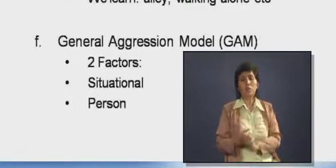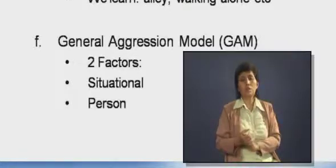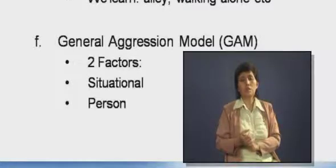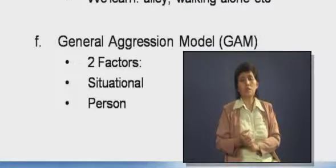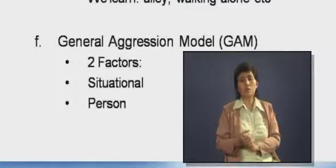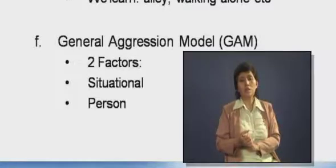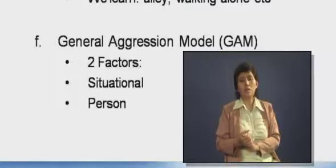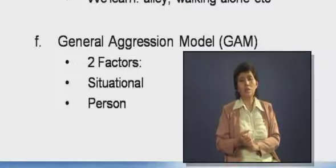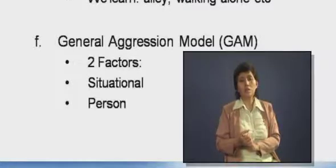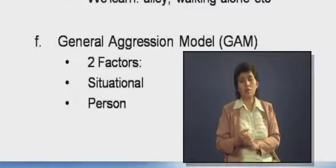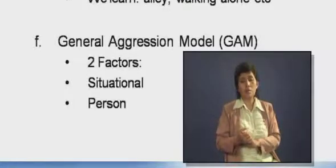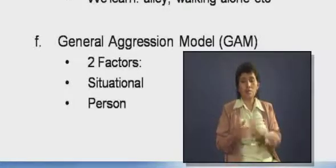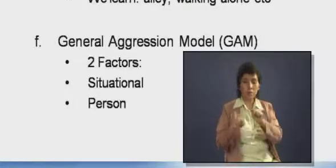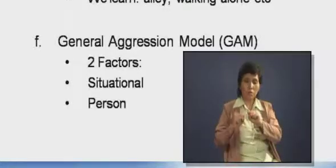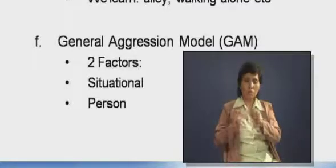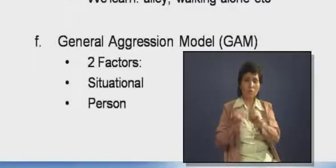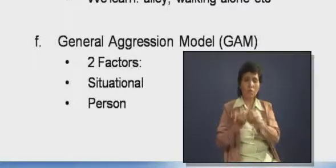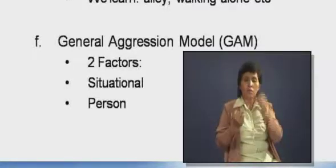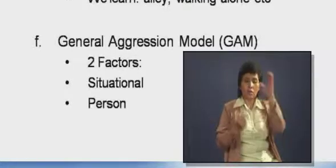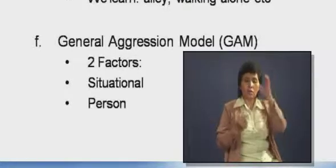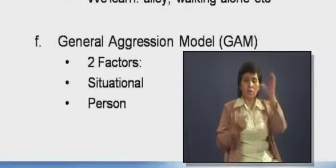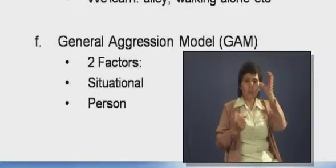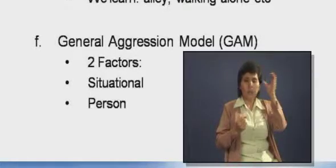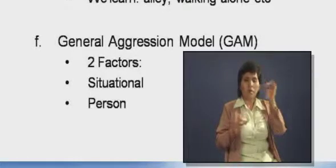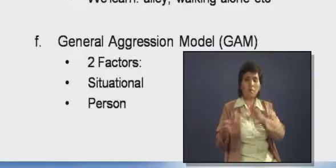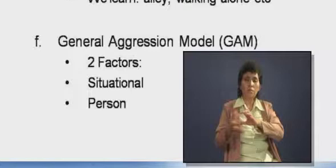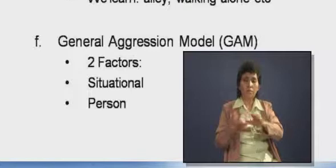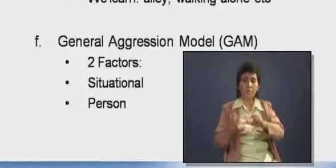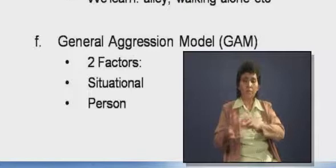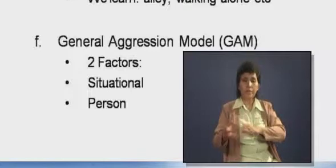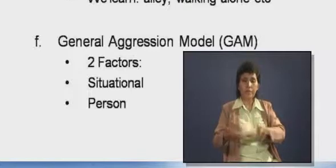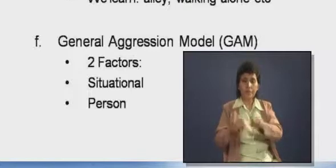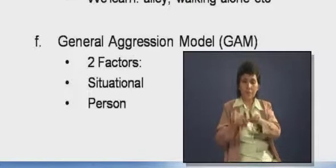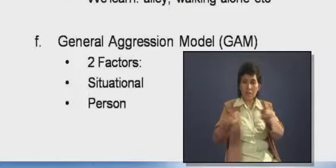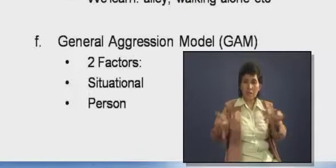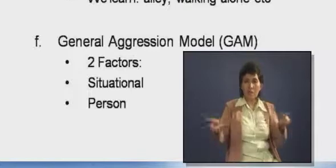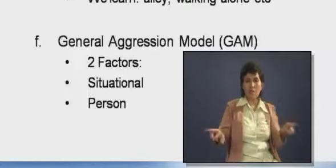the general aggression model. This looks more widely into different